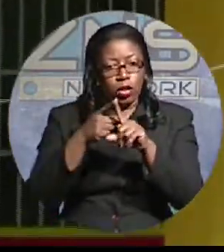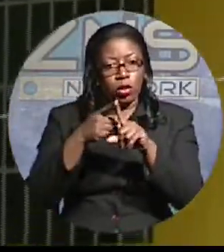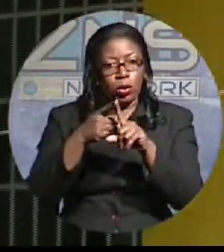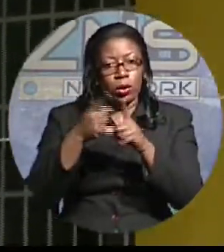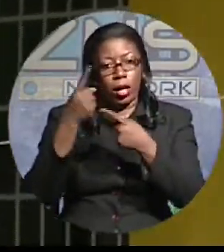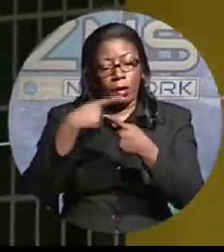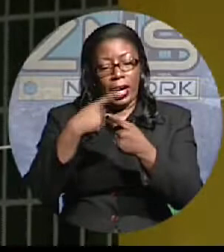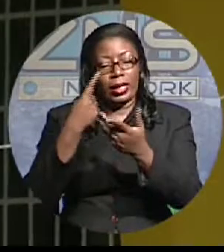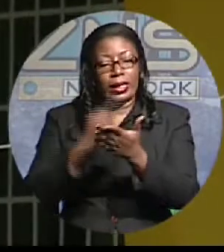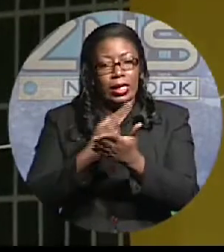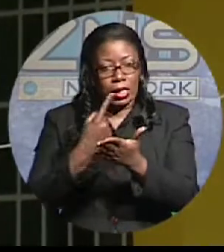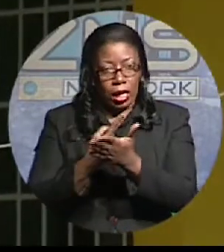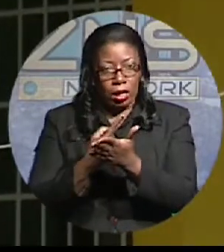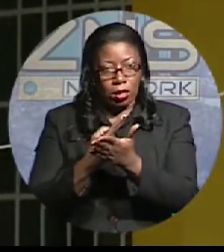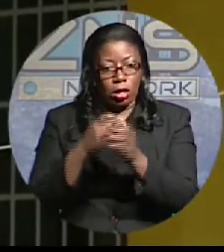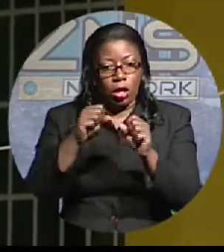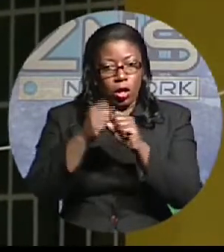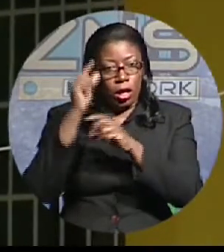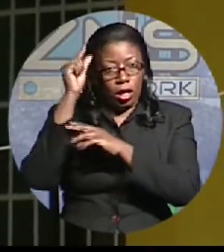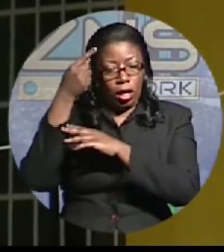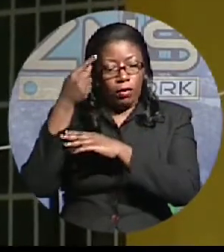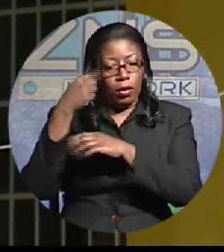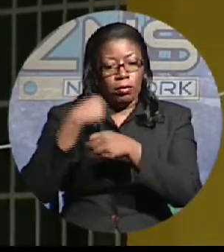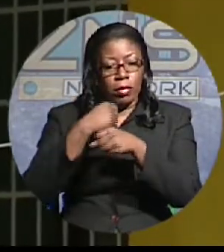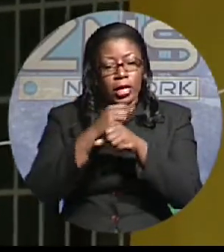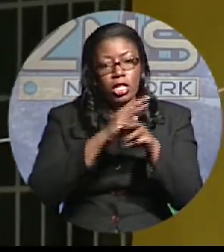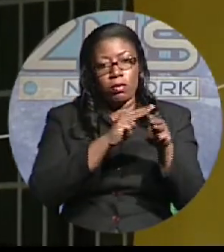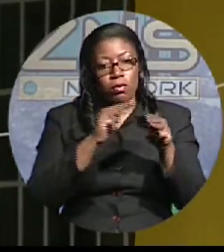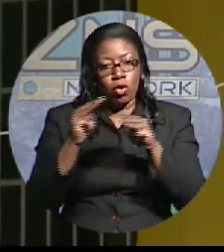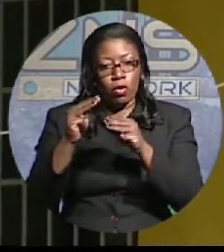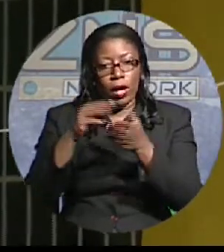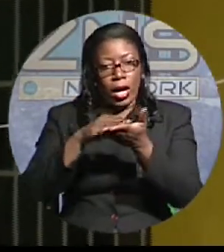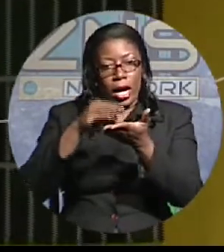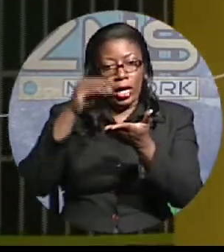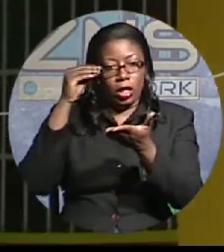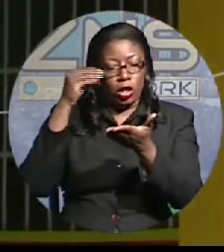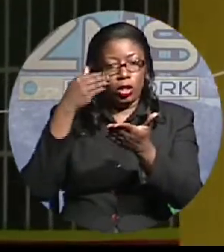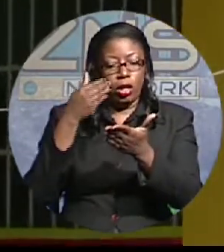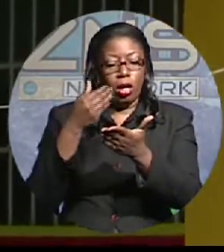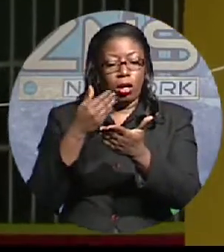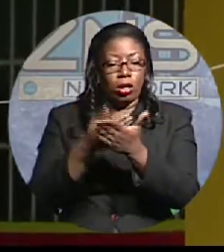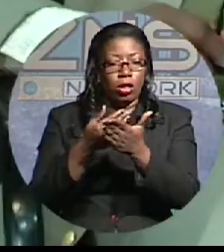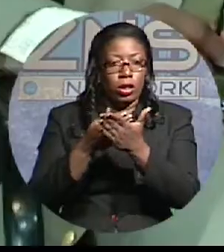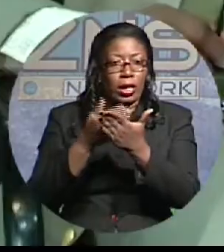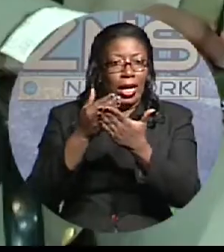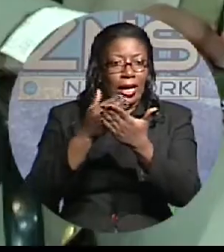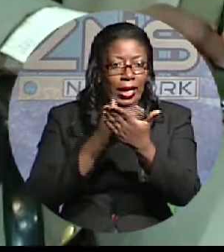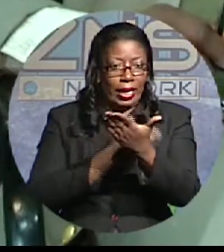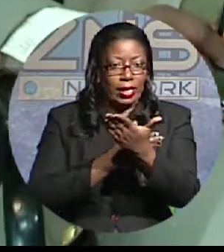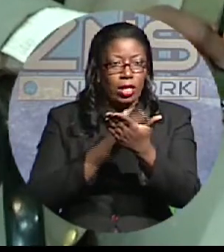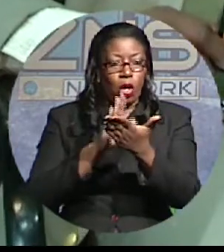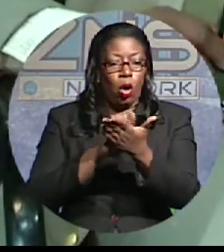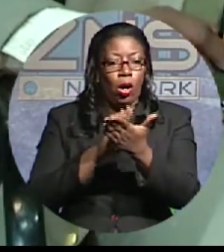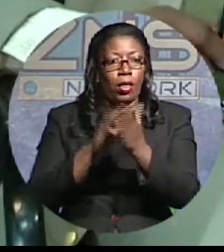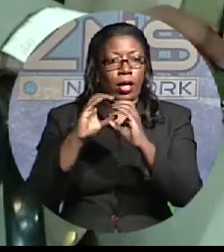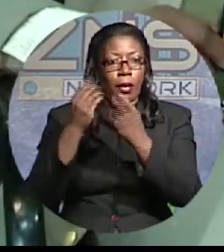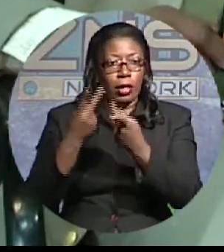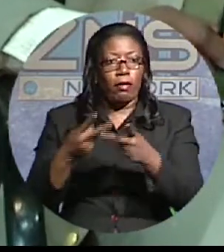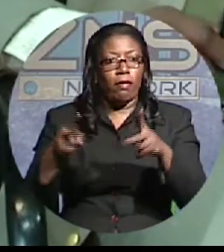table. And that's when the government made its first move and learned a big lesson about the company's value. The matter is, if it was